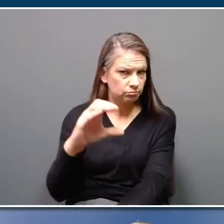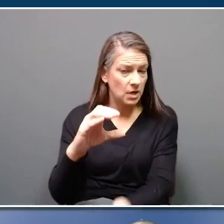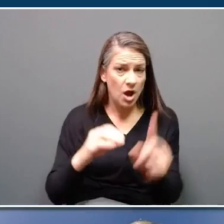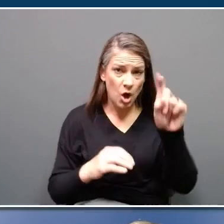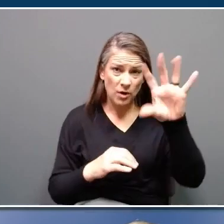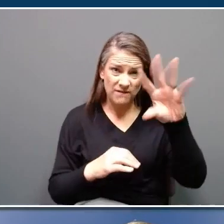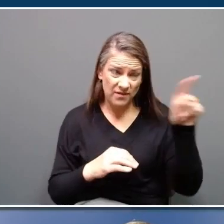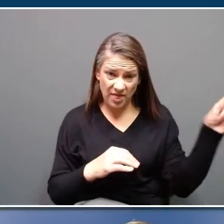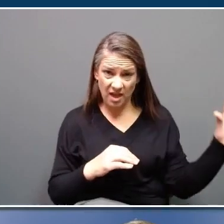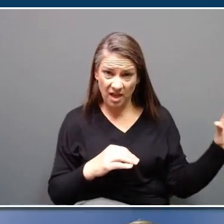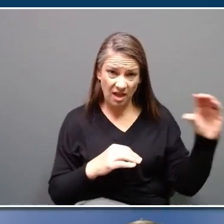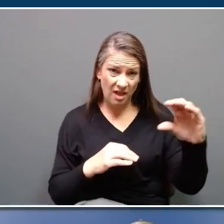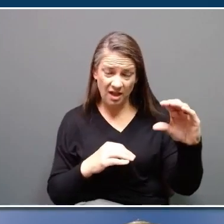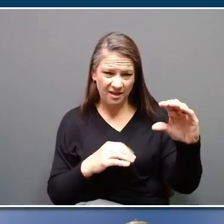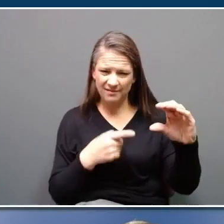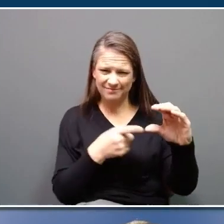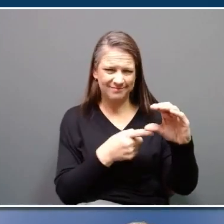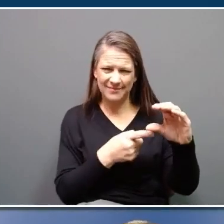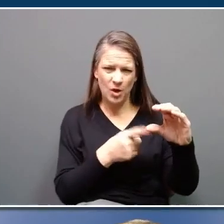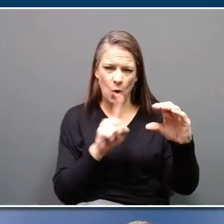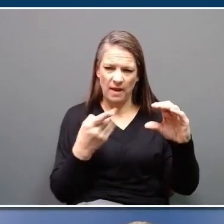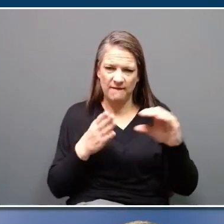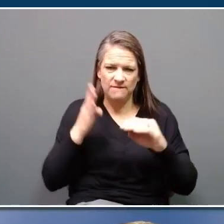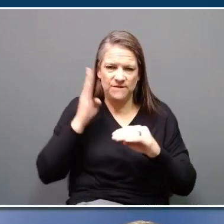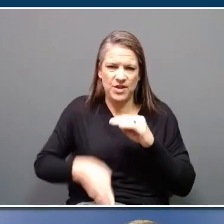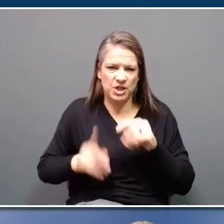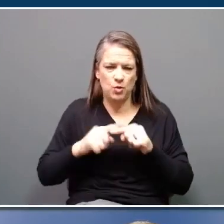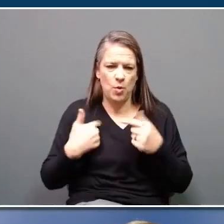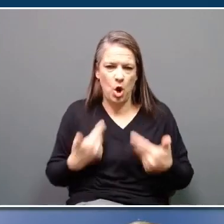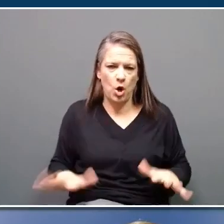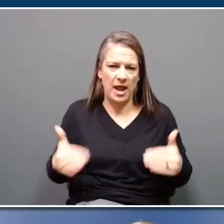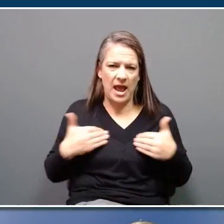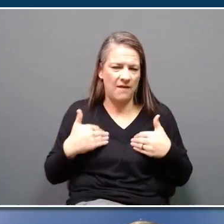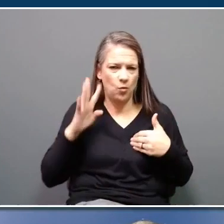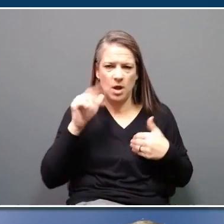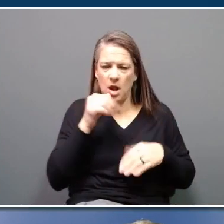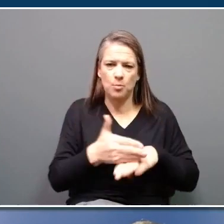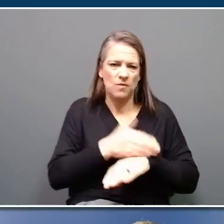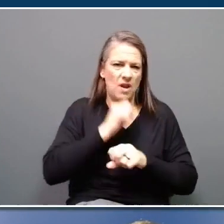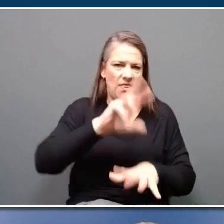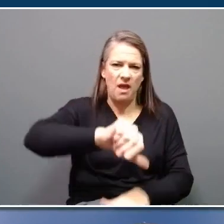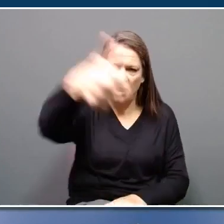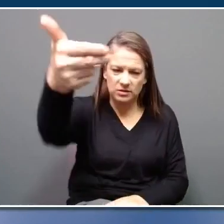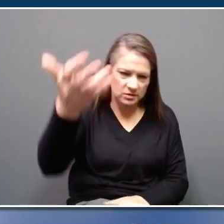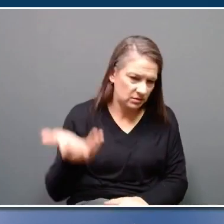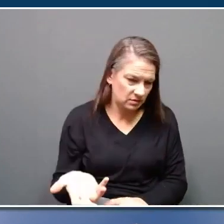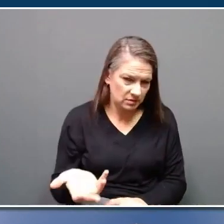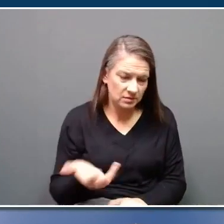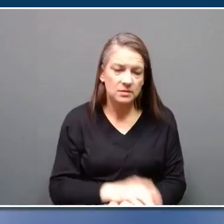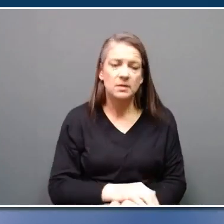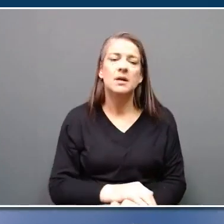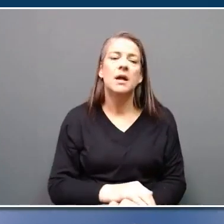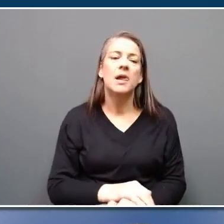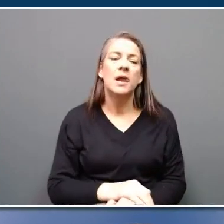have, that'll only finish the projects that have already been started, with the last round due to increased costs. County